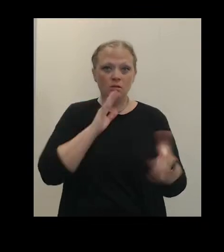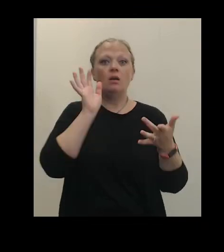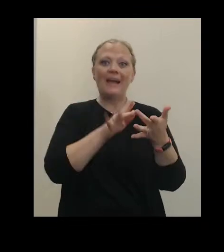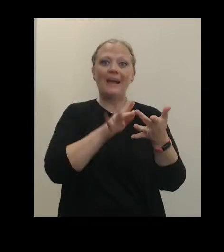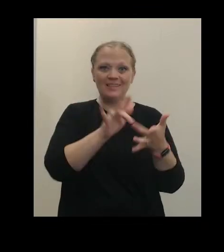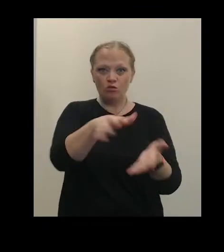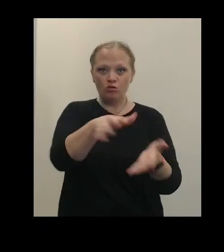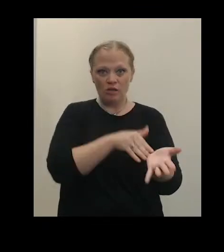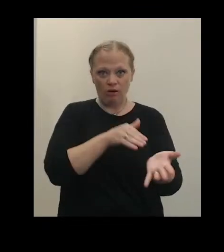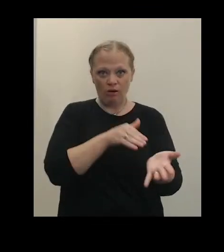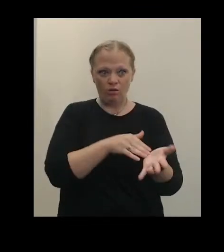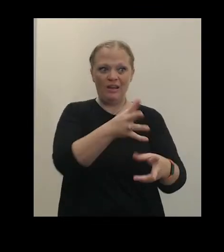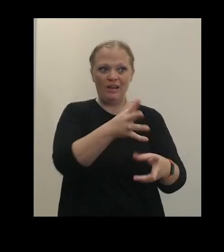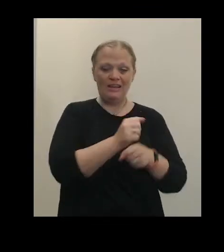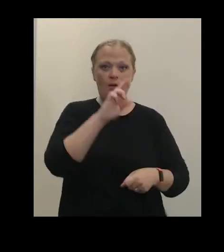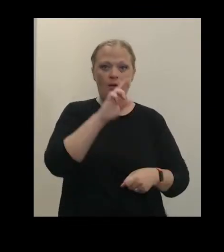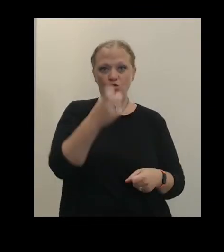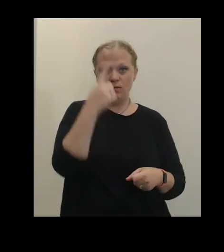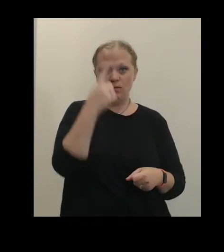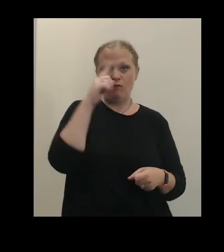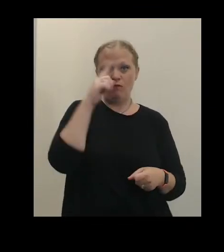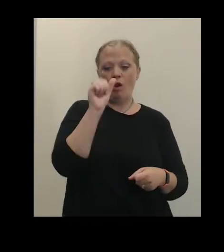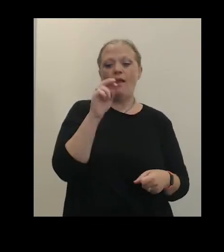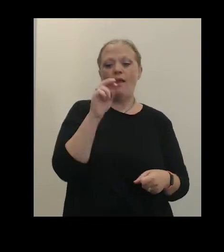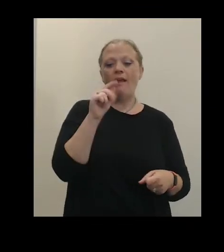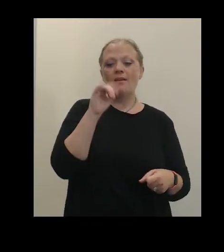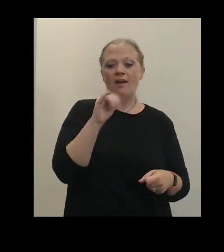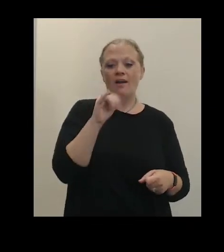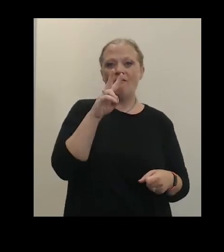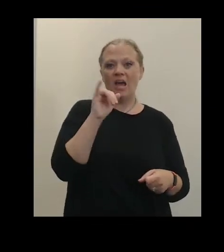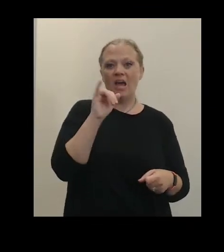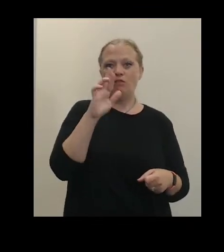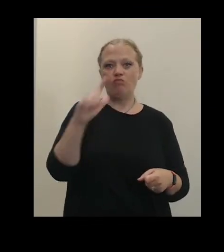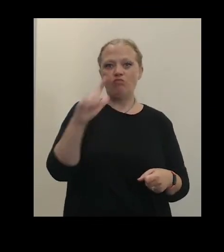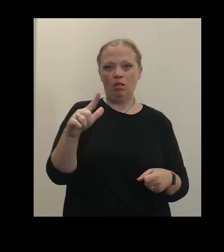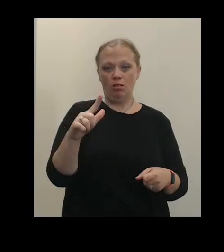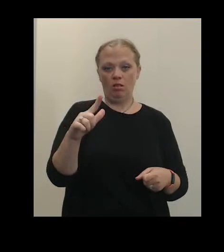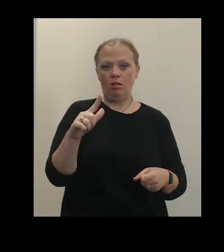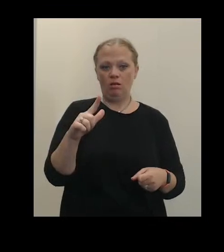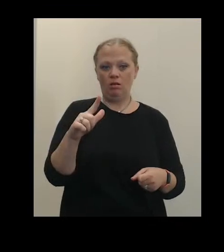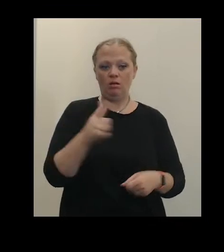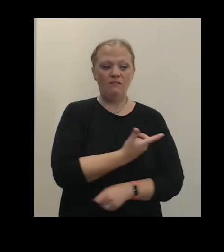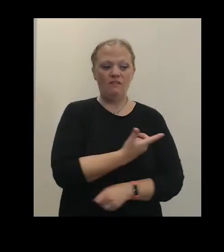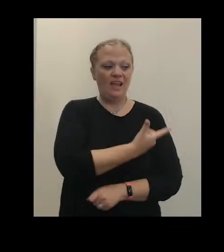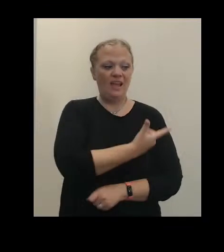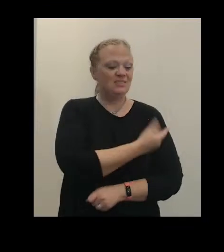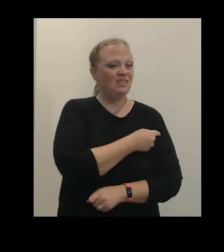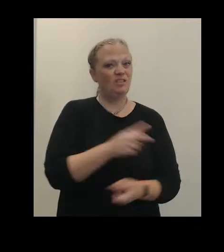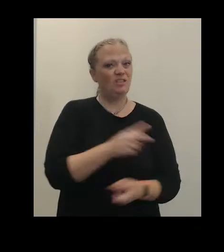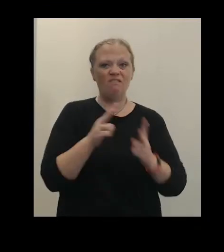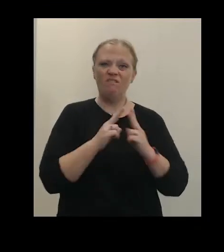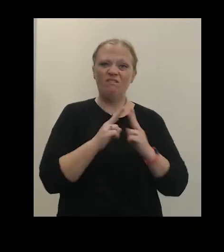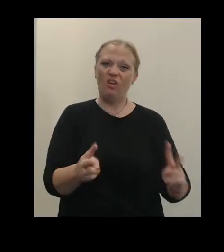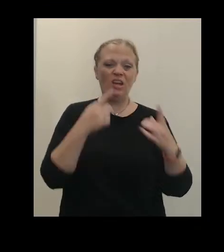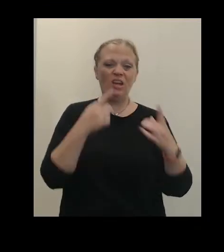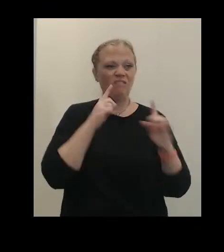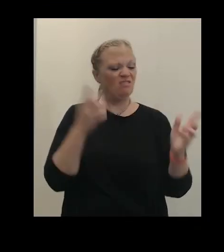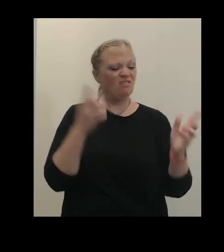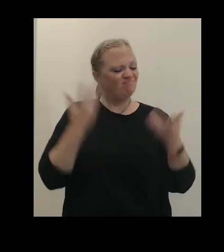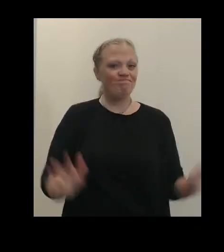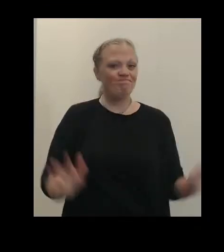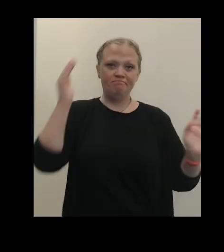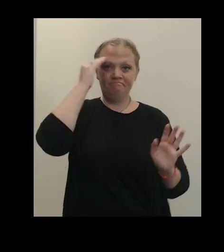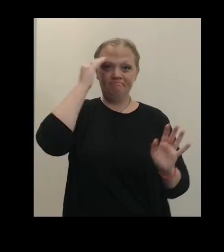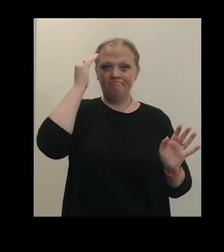provider and get a prescription for an antiviral. So vaccines are very effective, and we know that